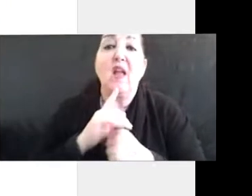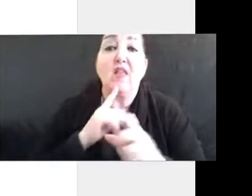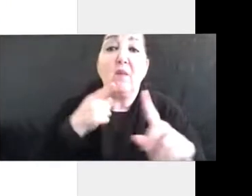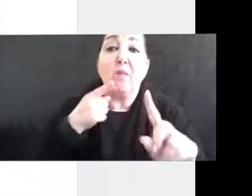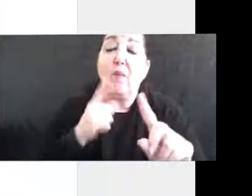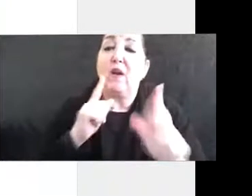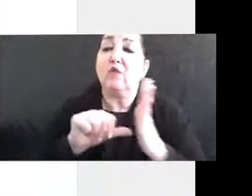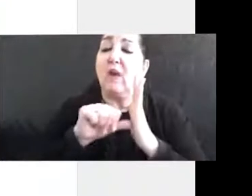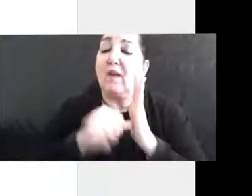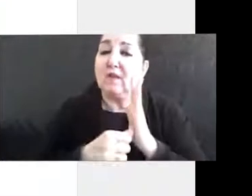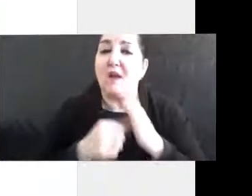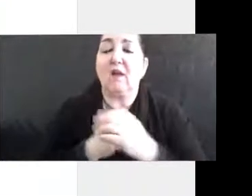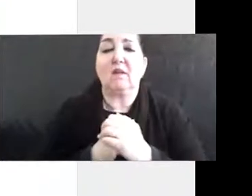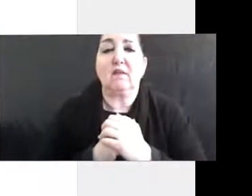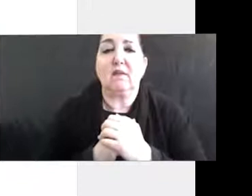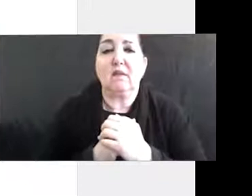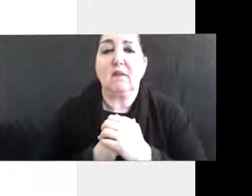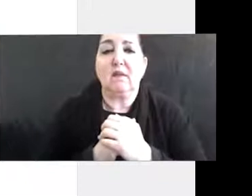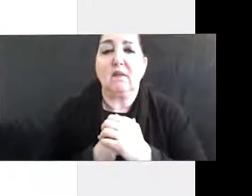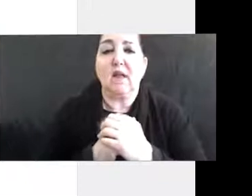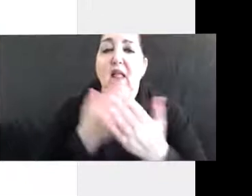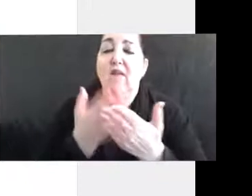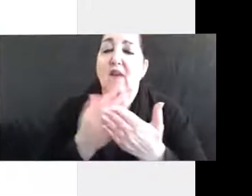is to underscore the fact that